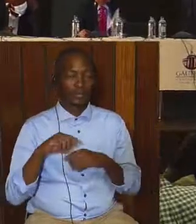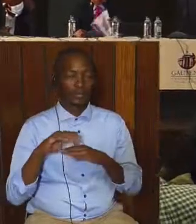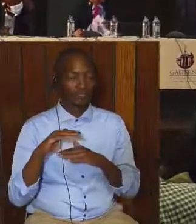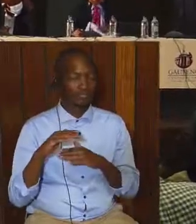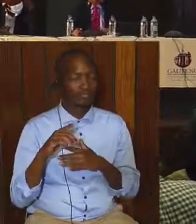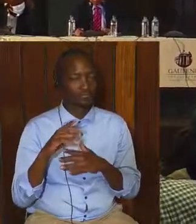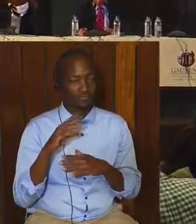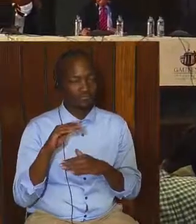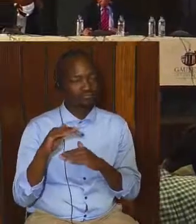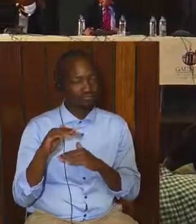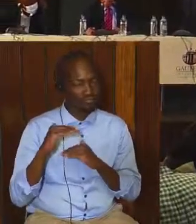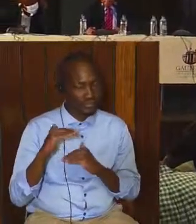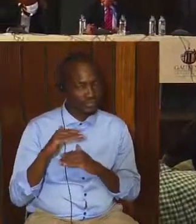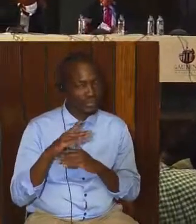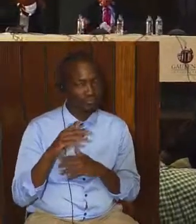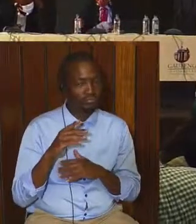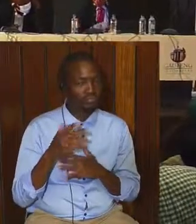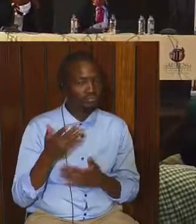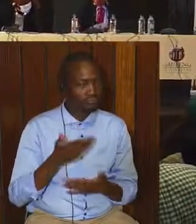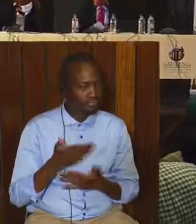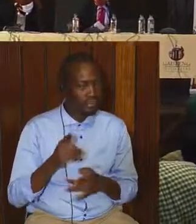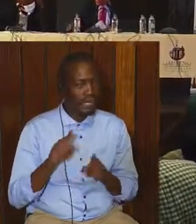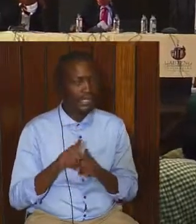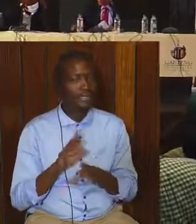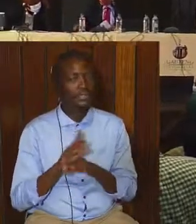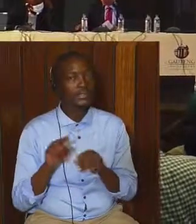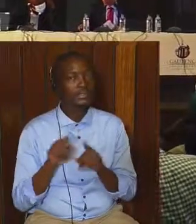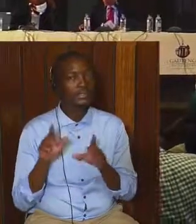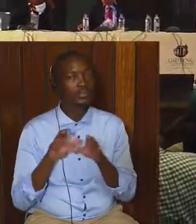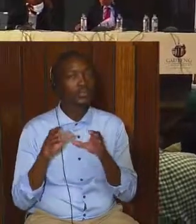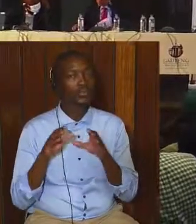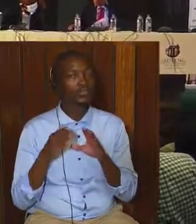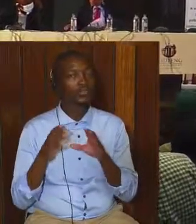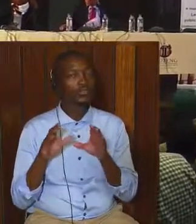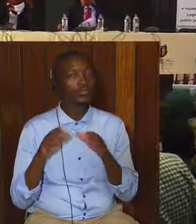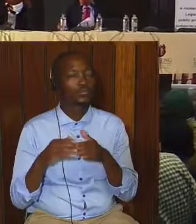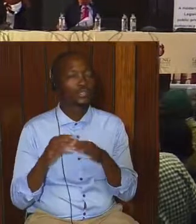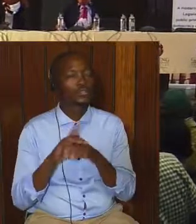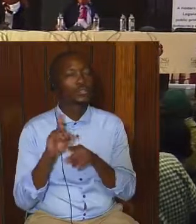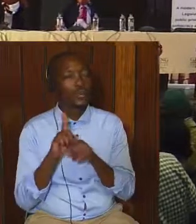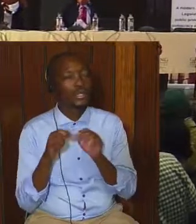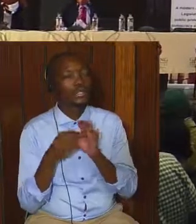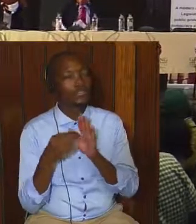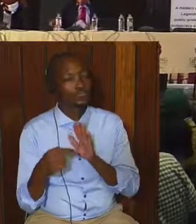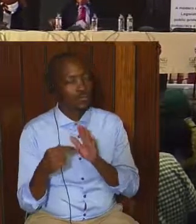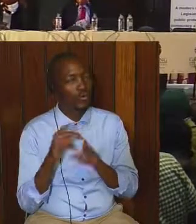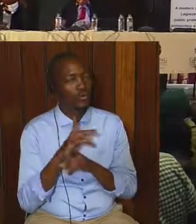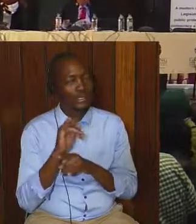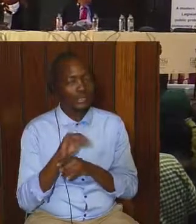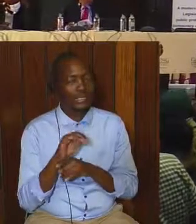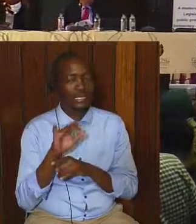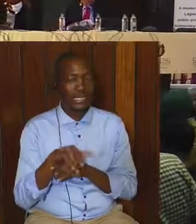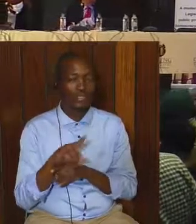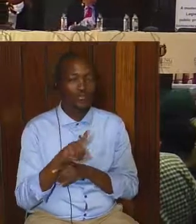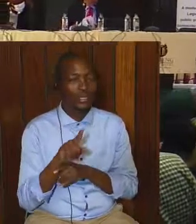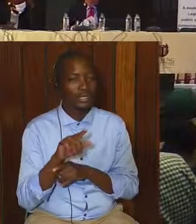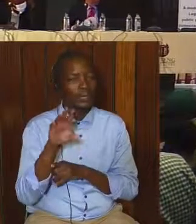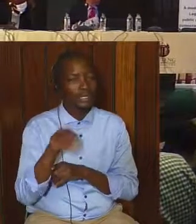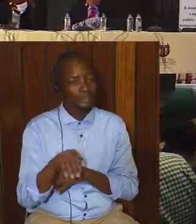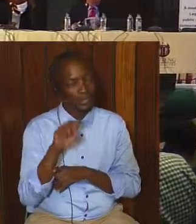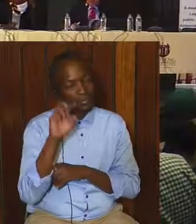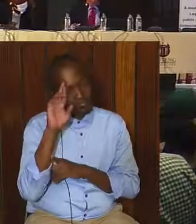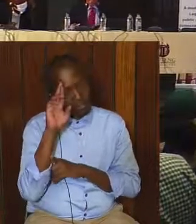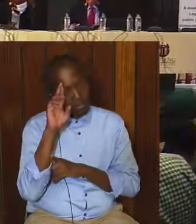and as a committee, of their involvement, what their role is, etc. That's what I'm asking, because you must remember